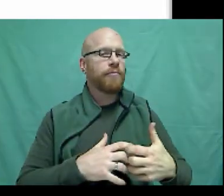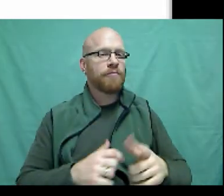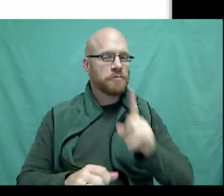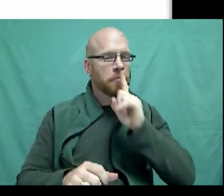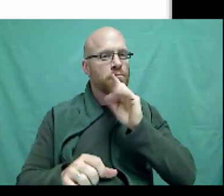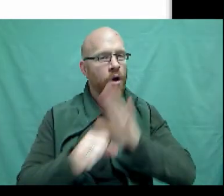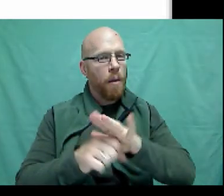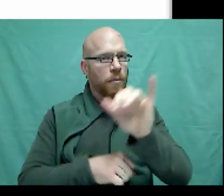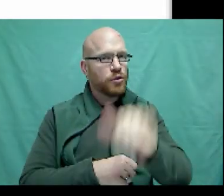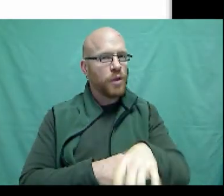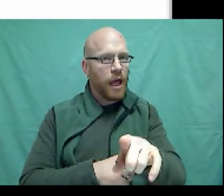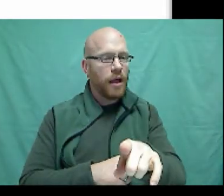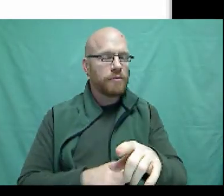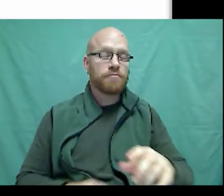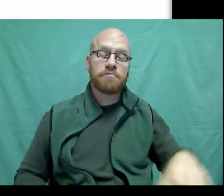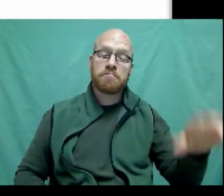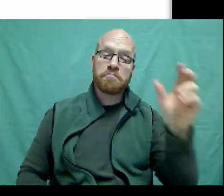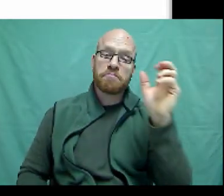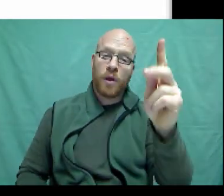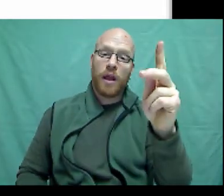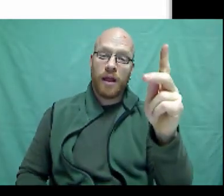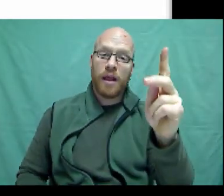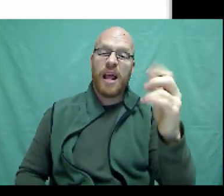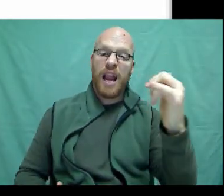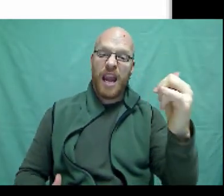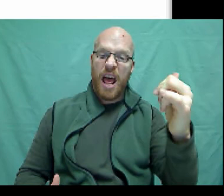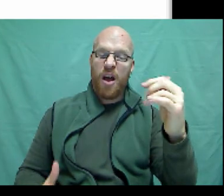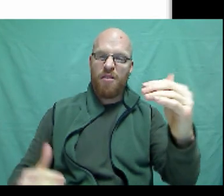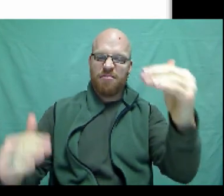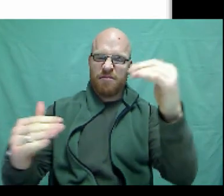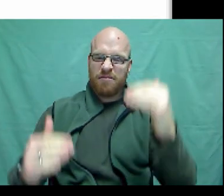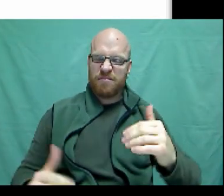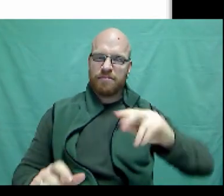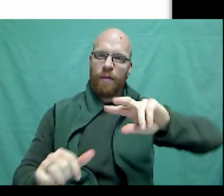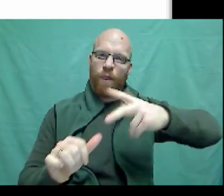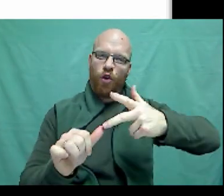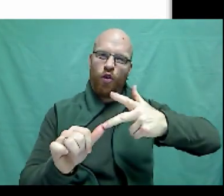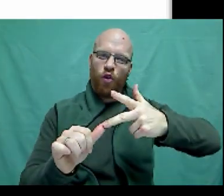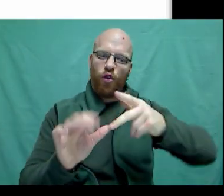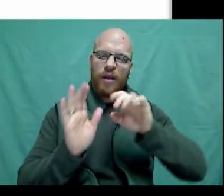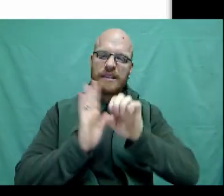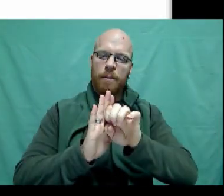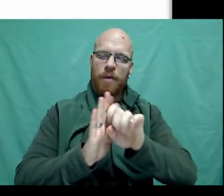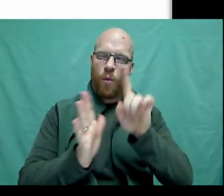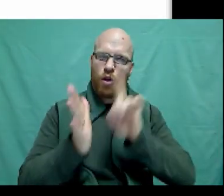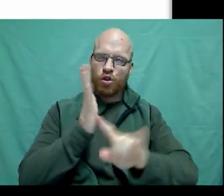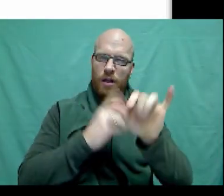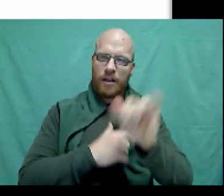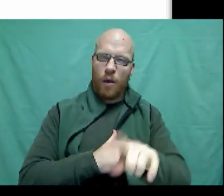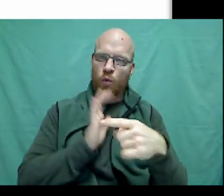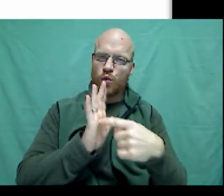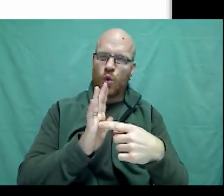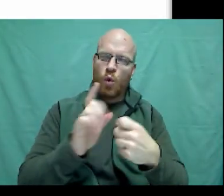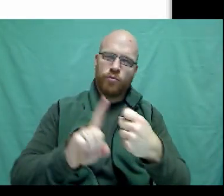will work out. I can guarantee that one. Now, let's do our third example.